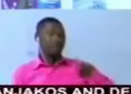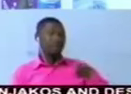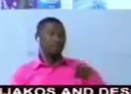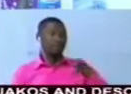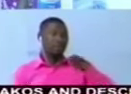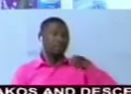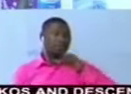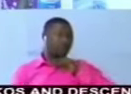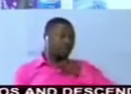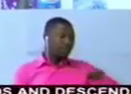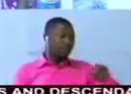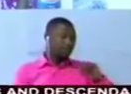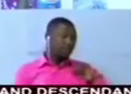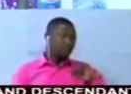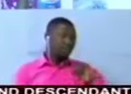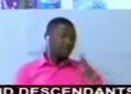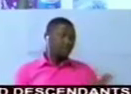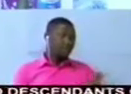Lamin Man.